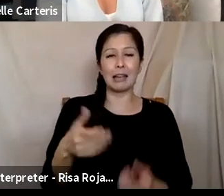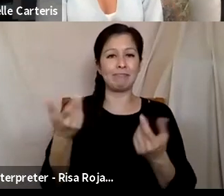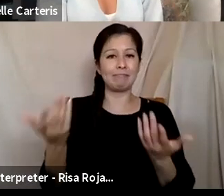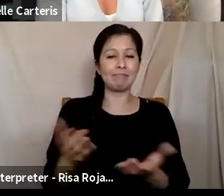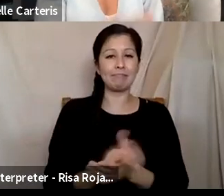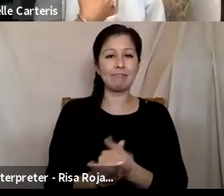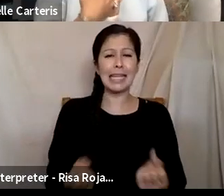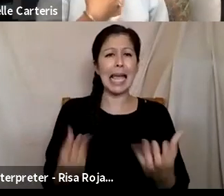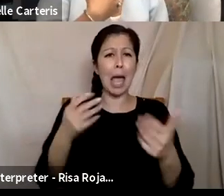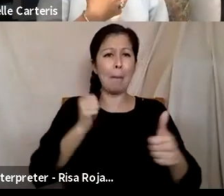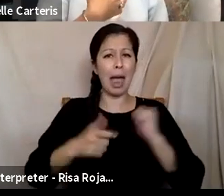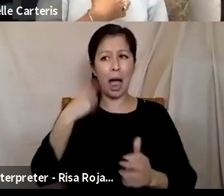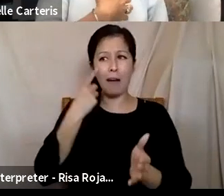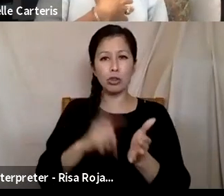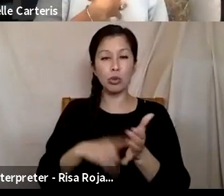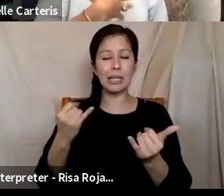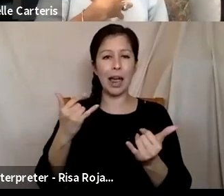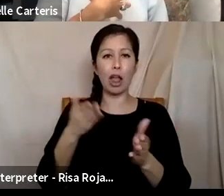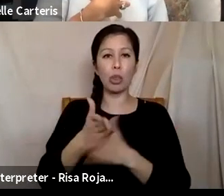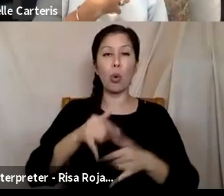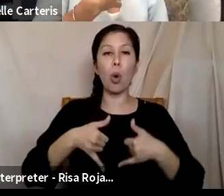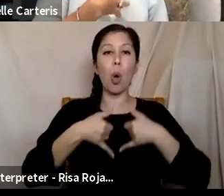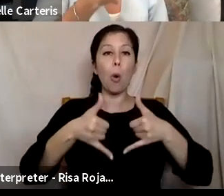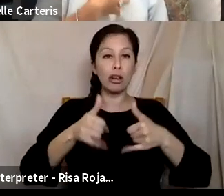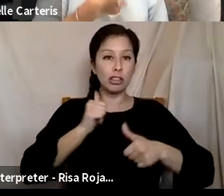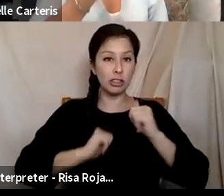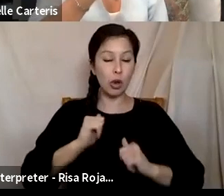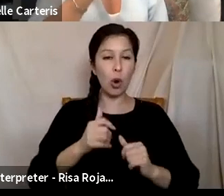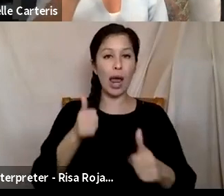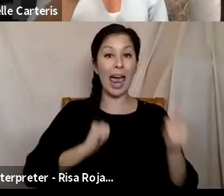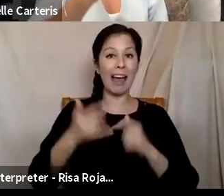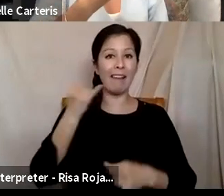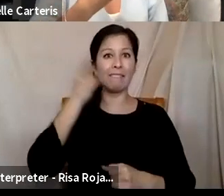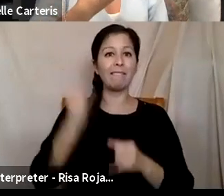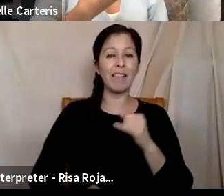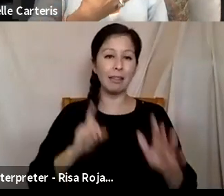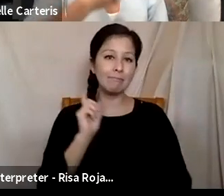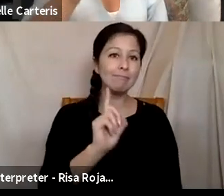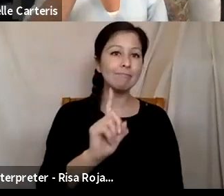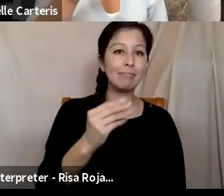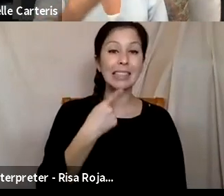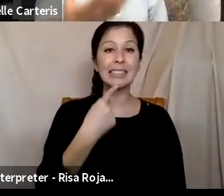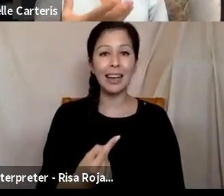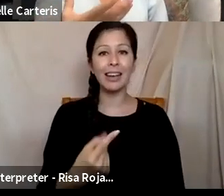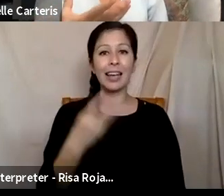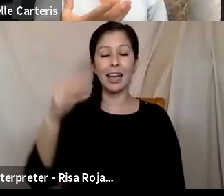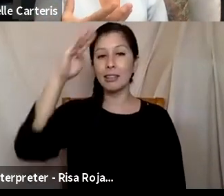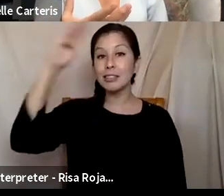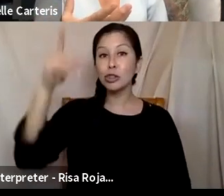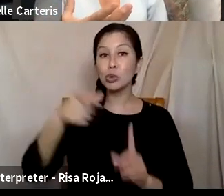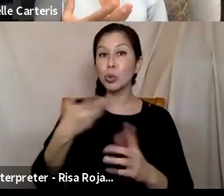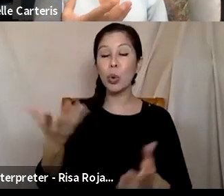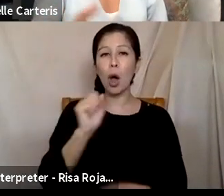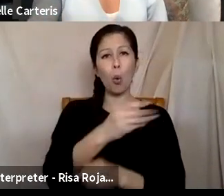many actors, I've noticed this now through the award shows, actors finally coming up and saying and saluting the work